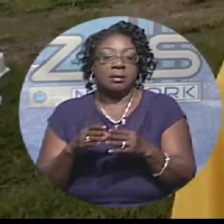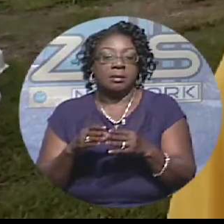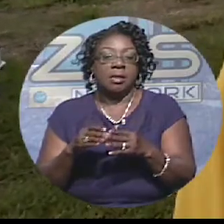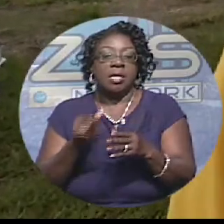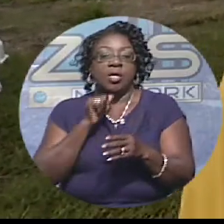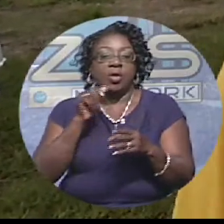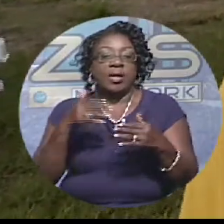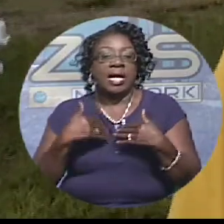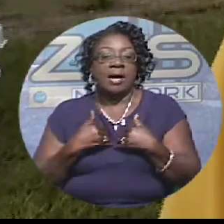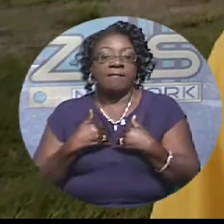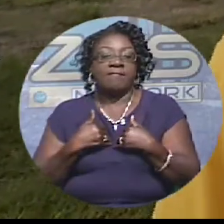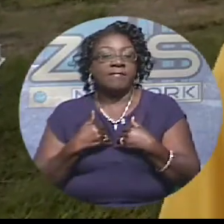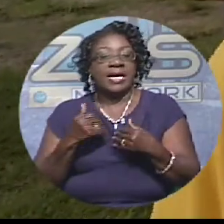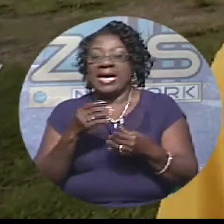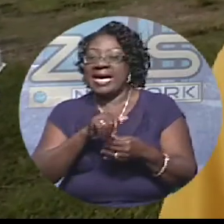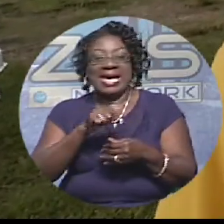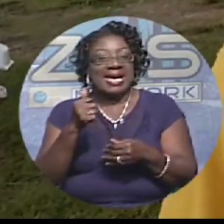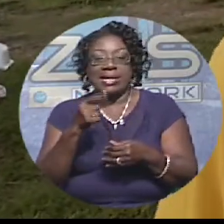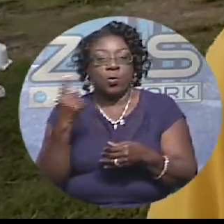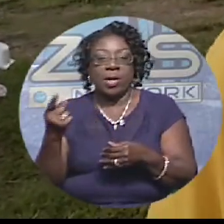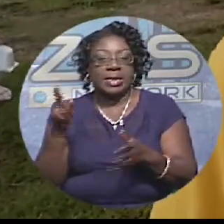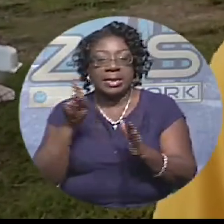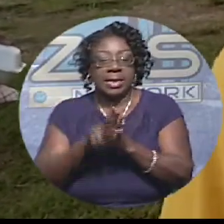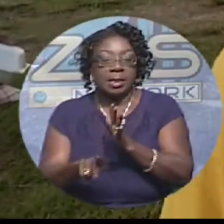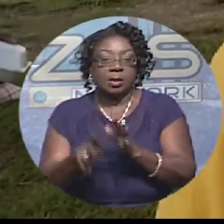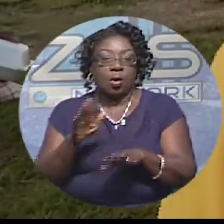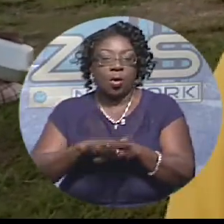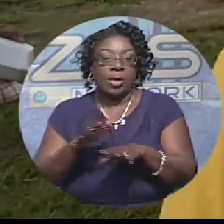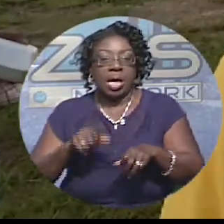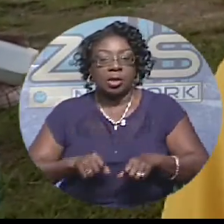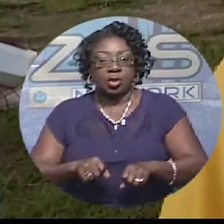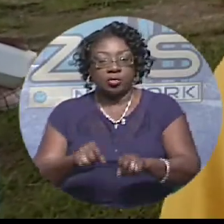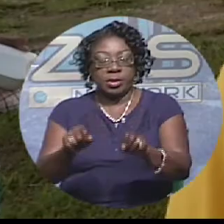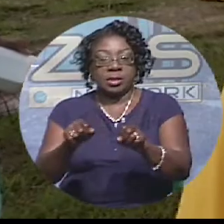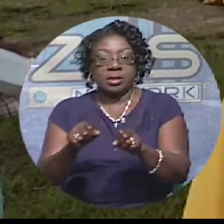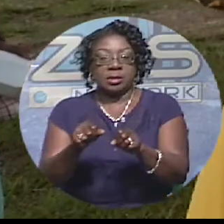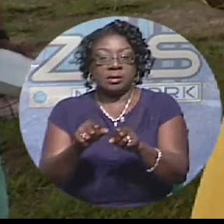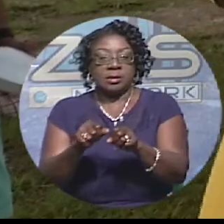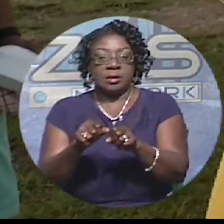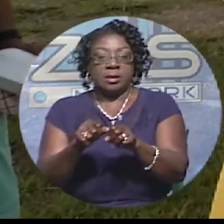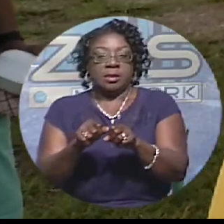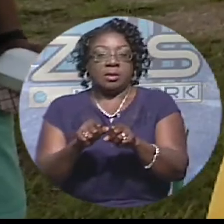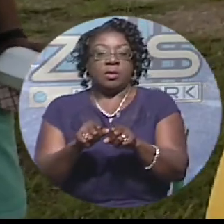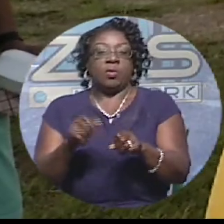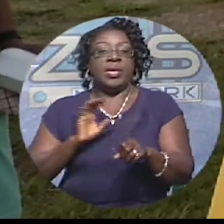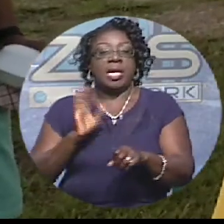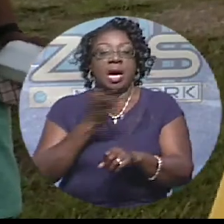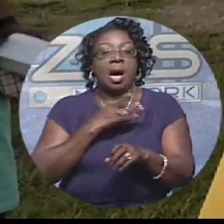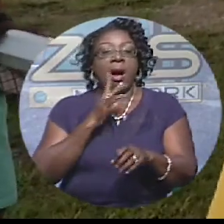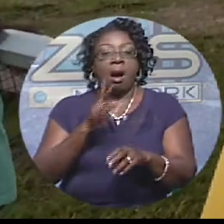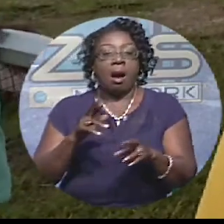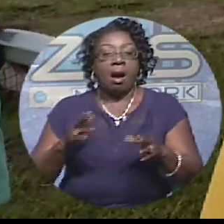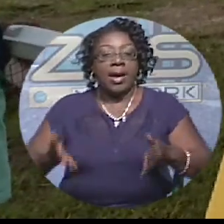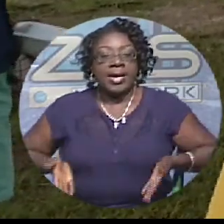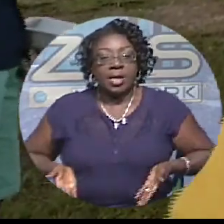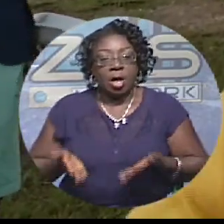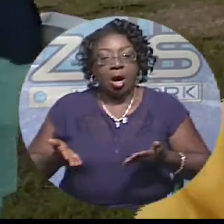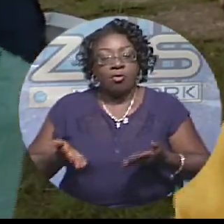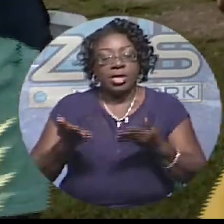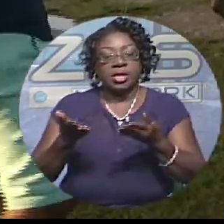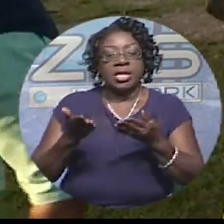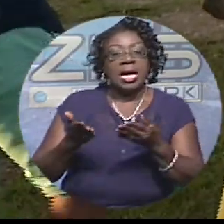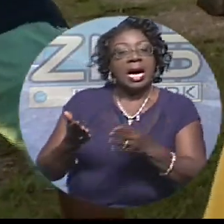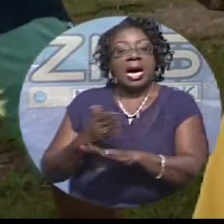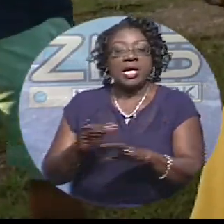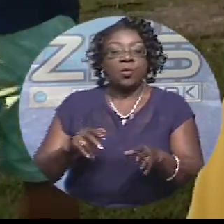not have the loss of life that we've been having for some months, then, you know, we are encouraged. But I don't want to be boasting and